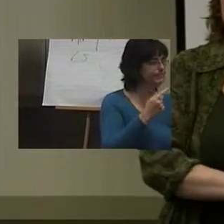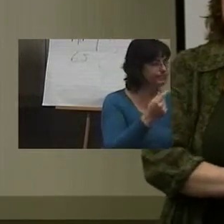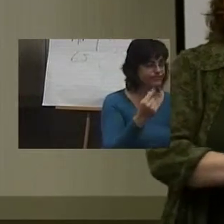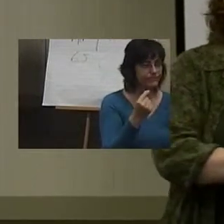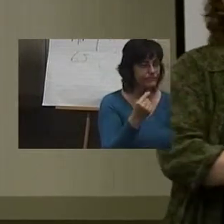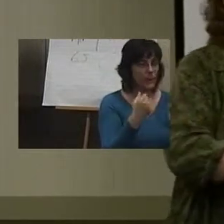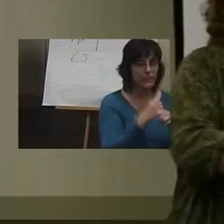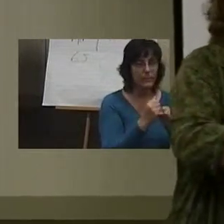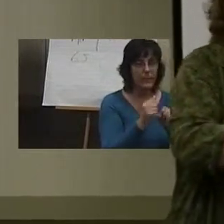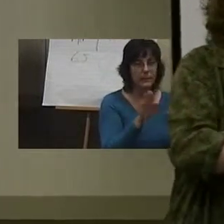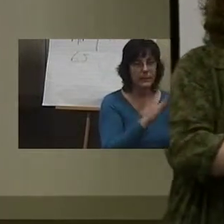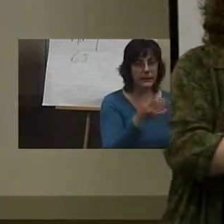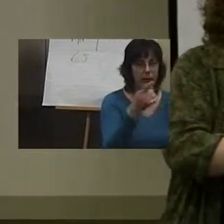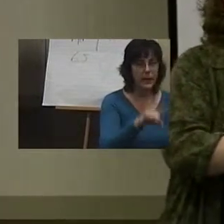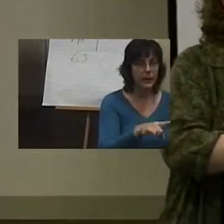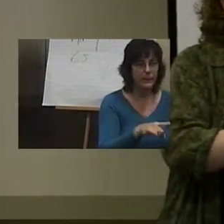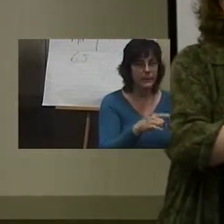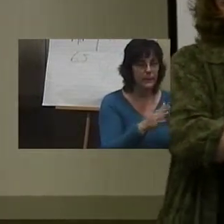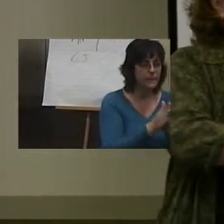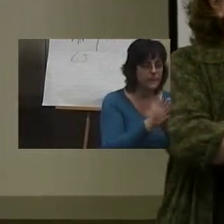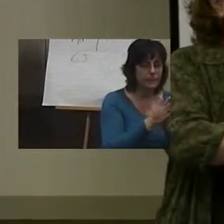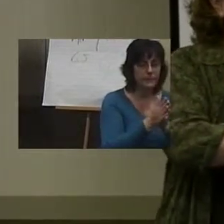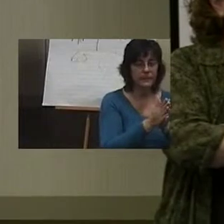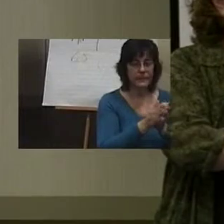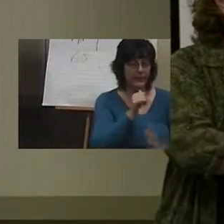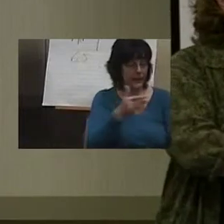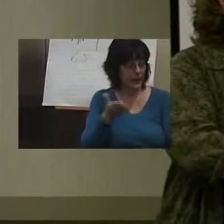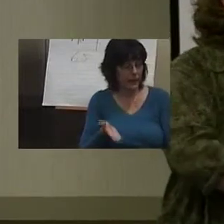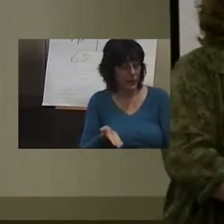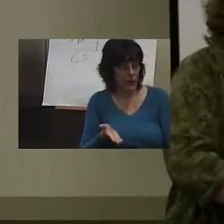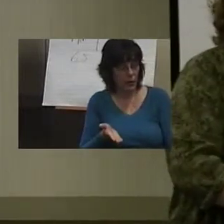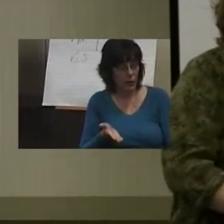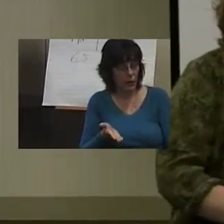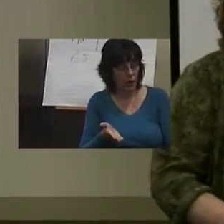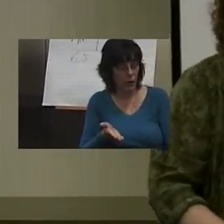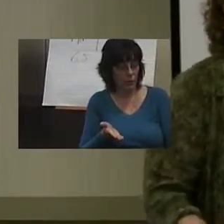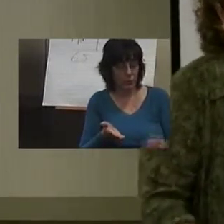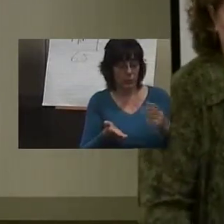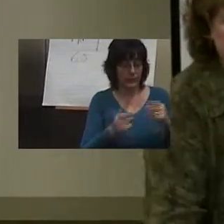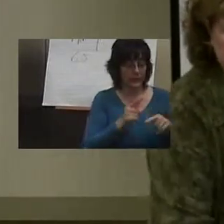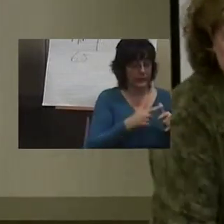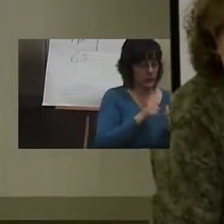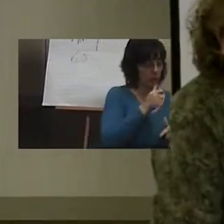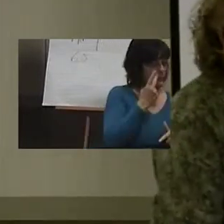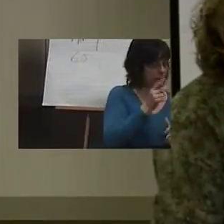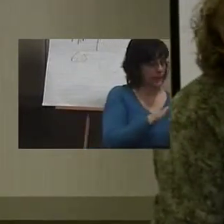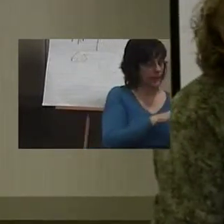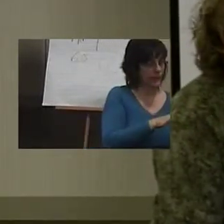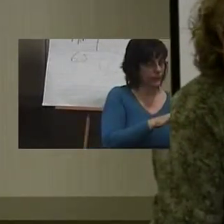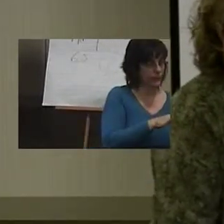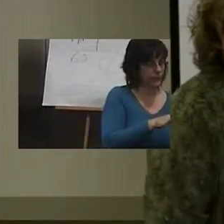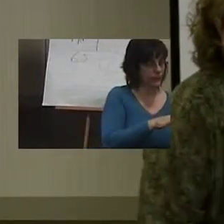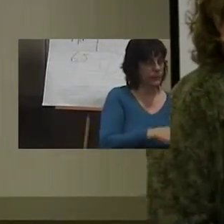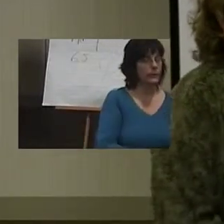happen? What are the elements? If they're not present, we don't see the behavior.